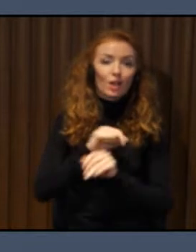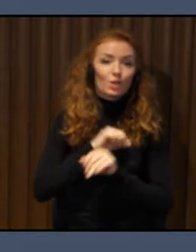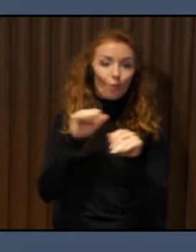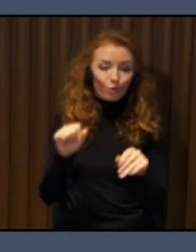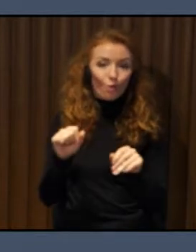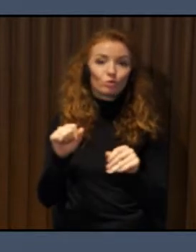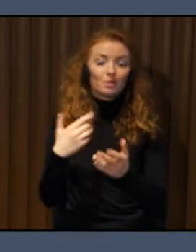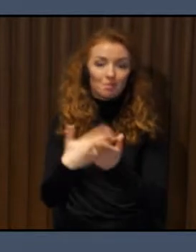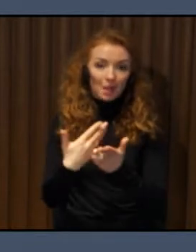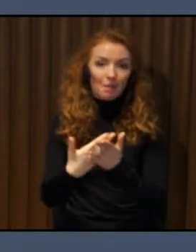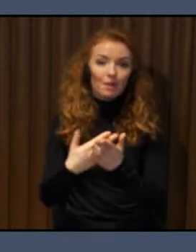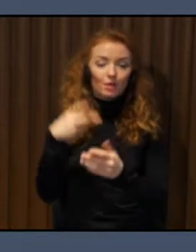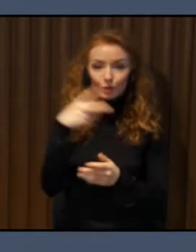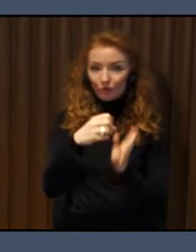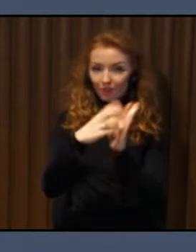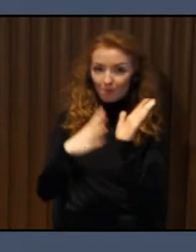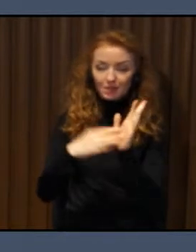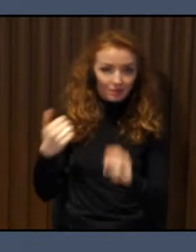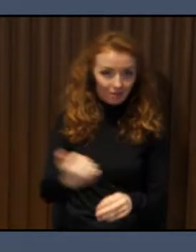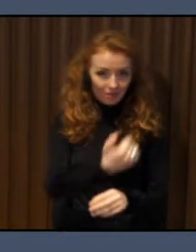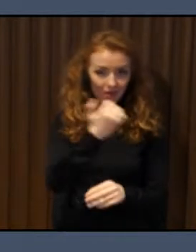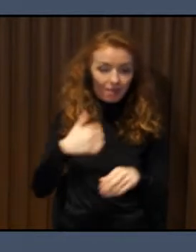in 2019 singing a song.